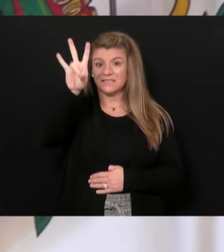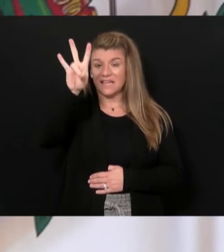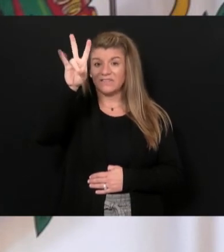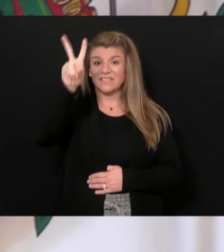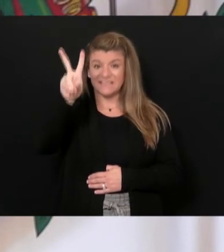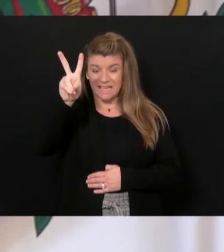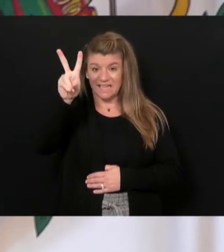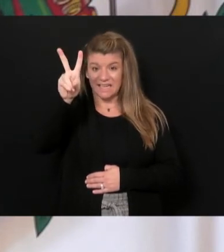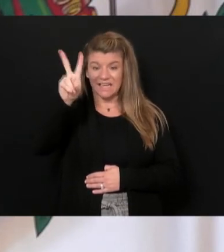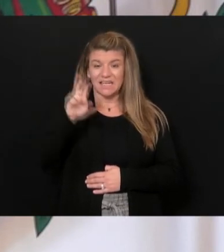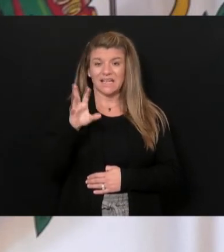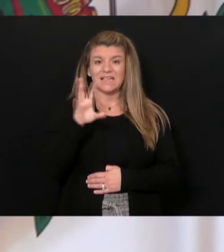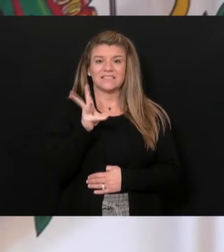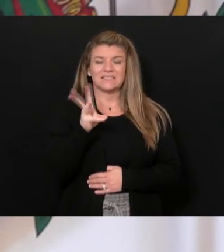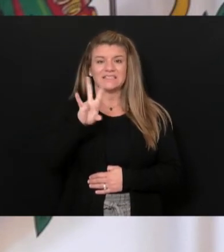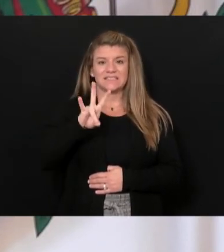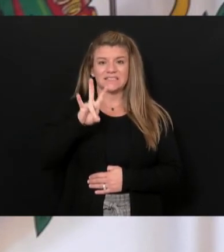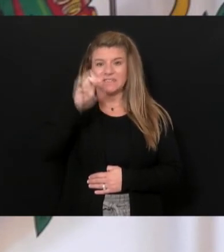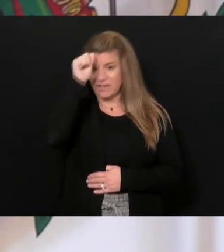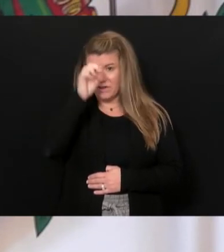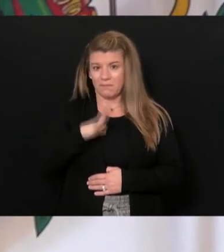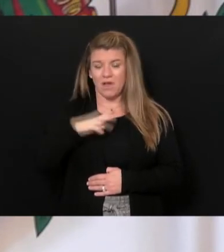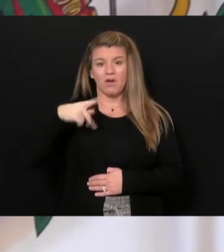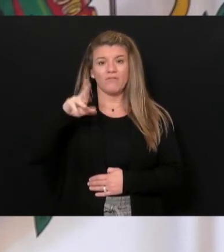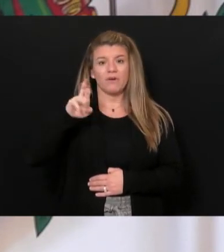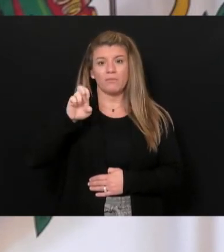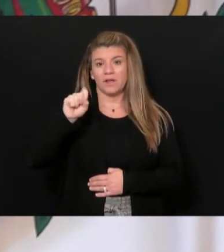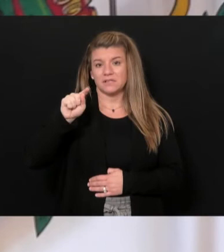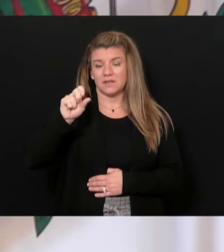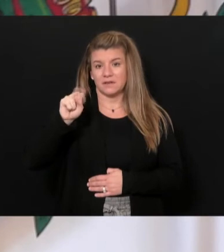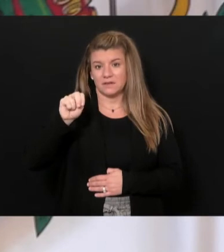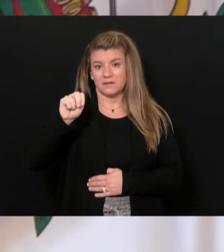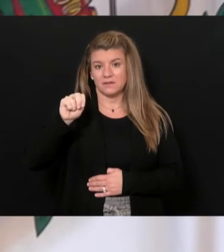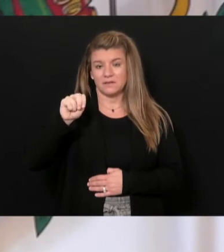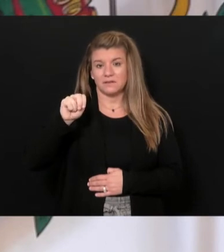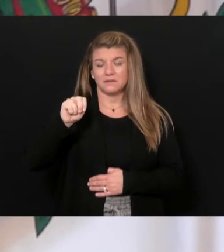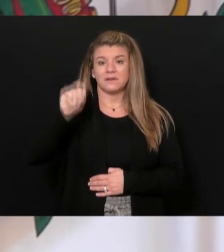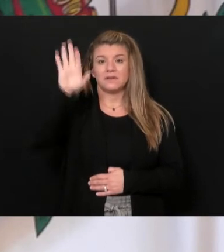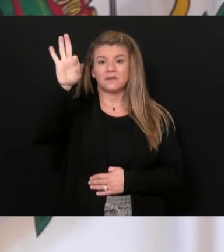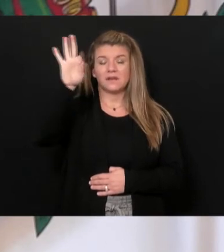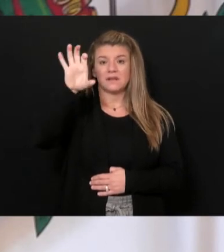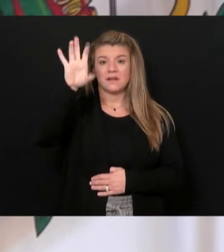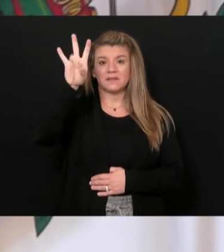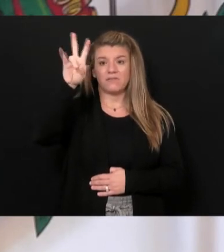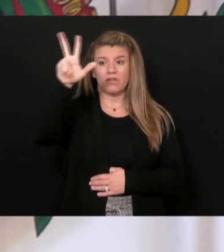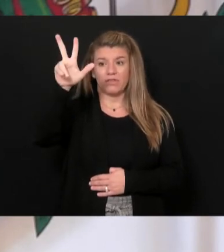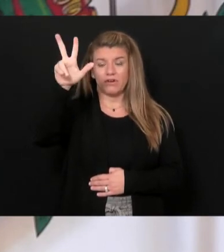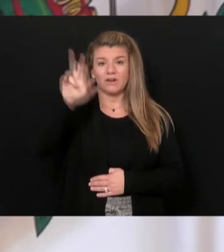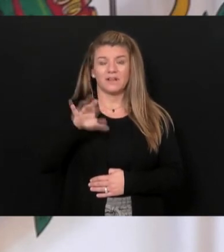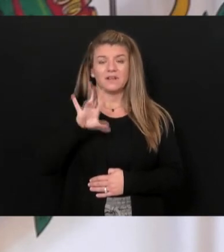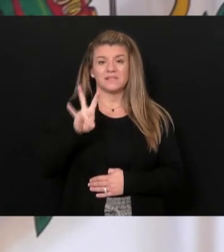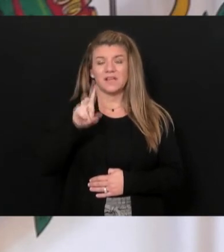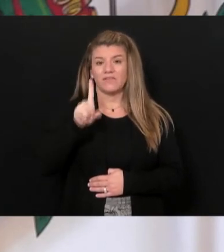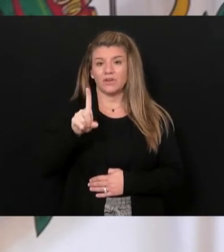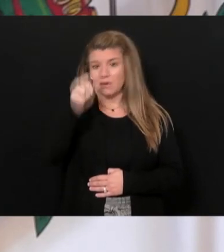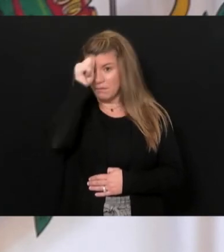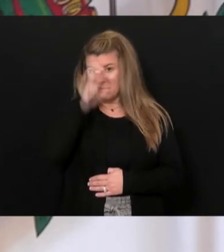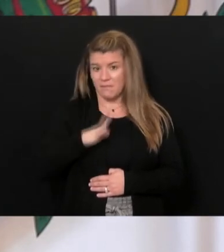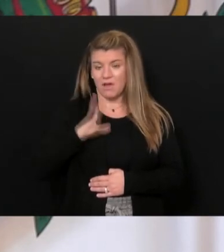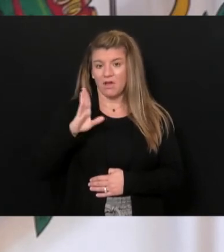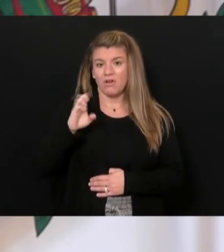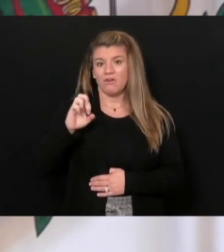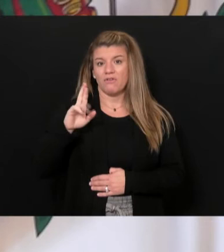972nd death, a 67-year-old male from Preston County. Our 973rd death, a 71-year-old male from